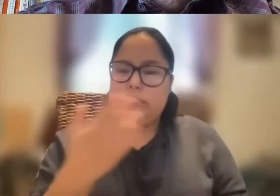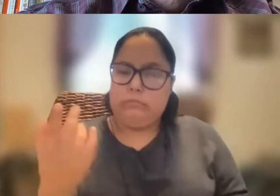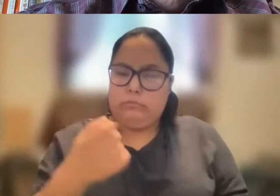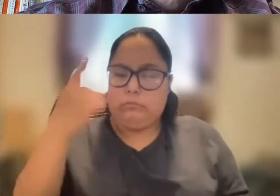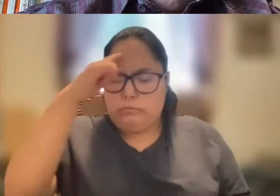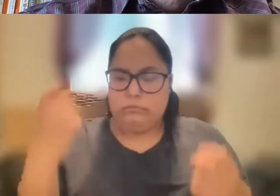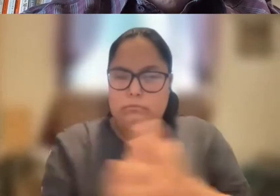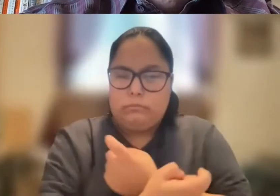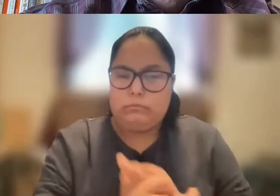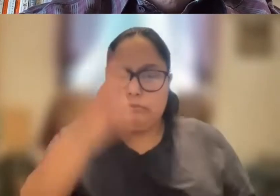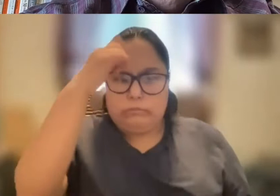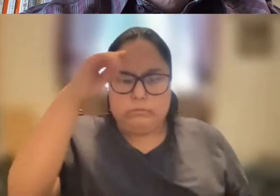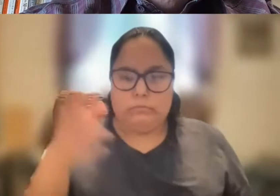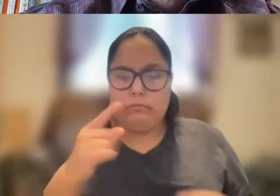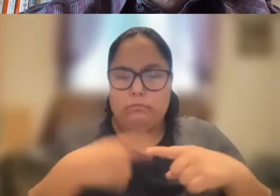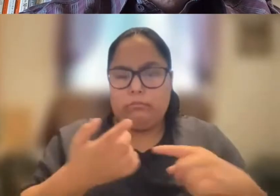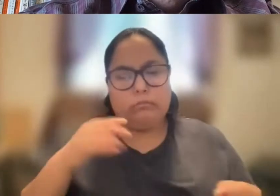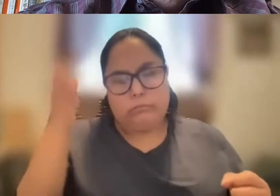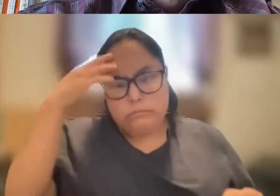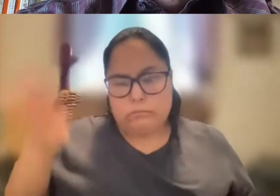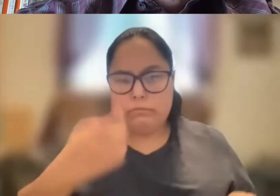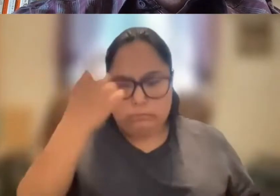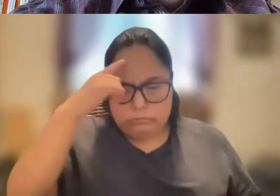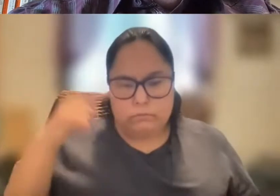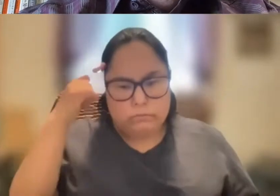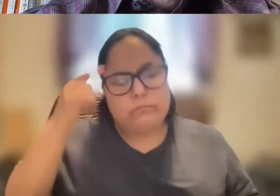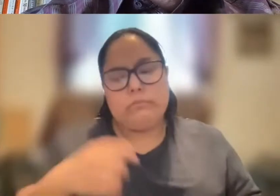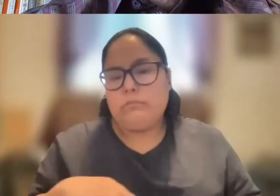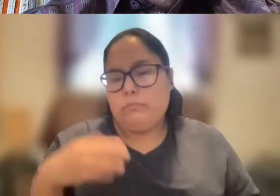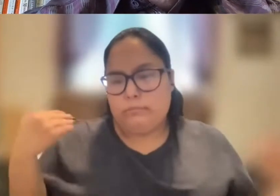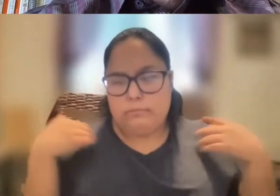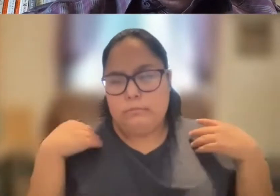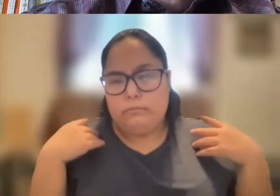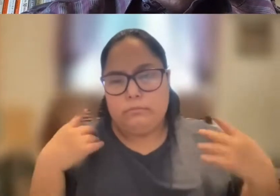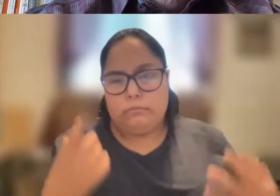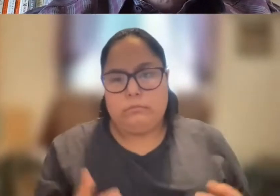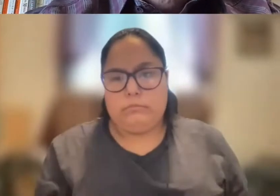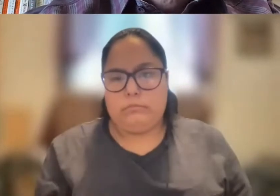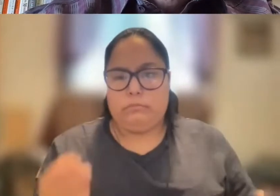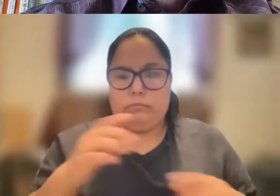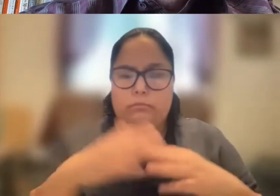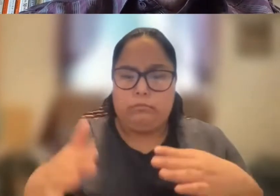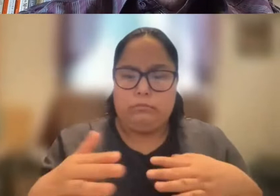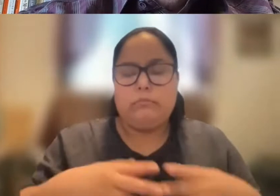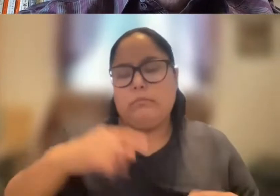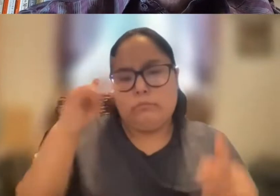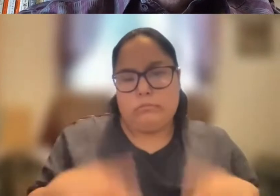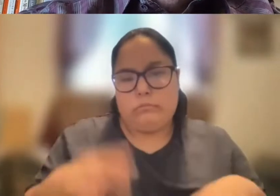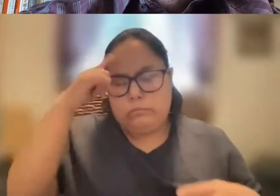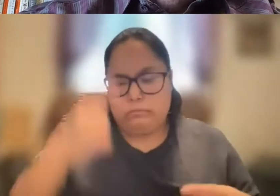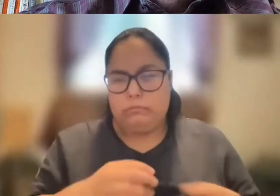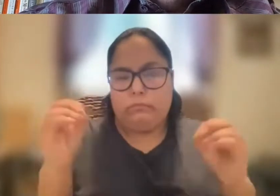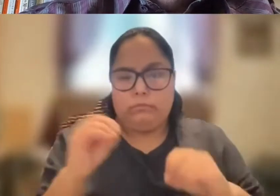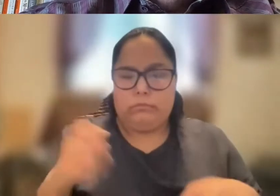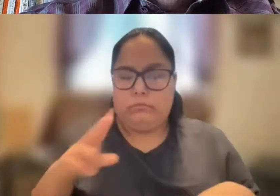change. When, I don't know. But I think having this person who has no ties, our